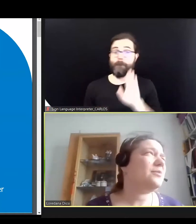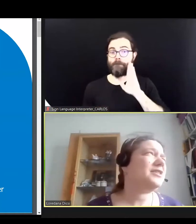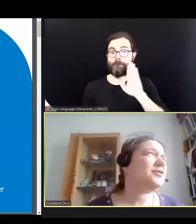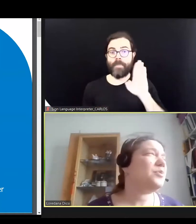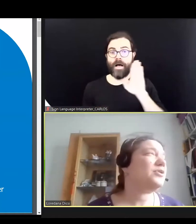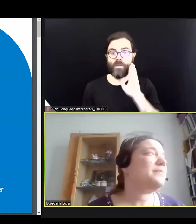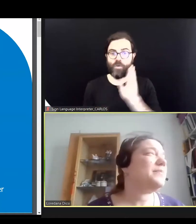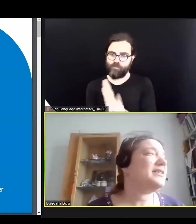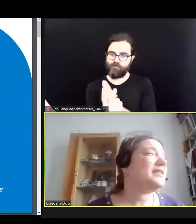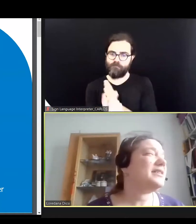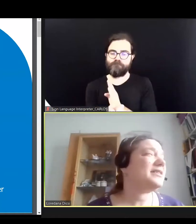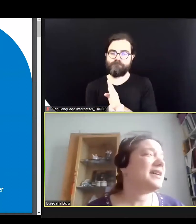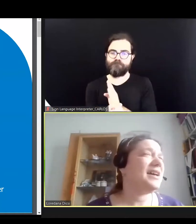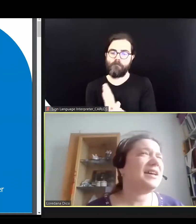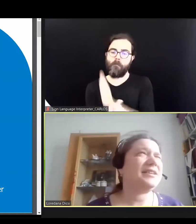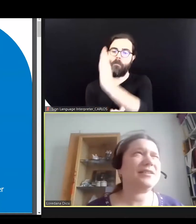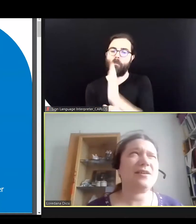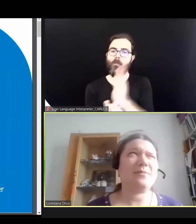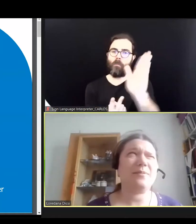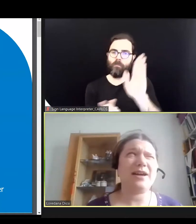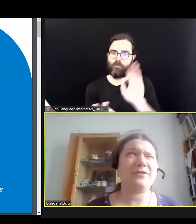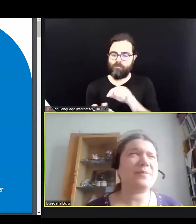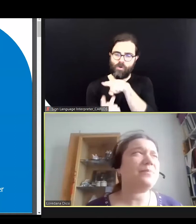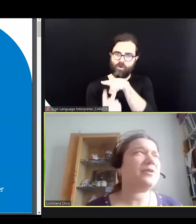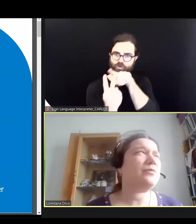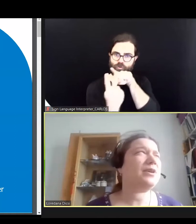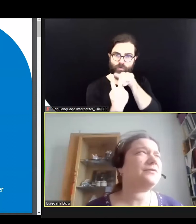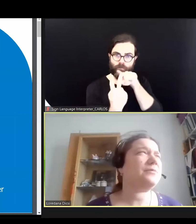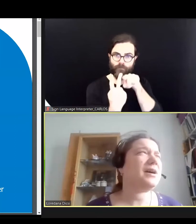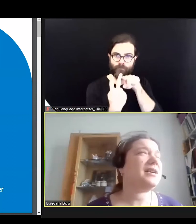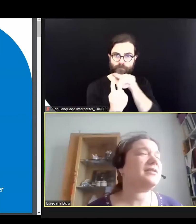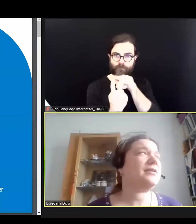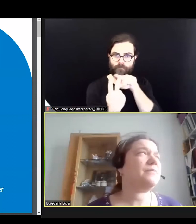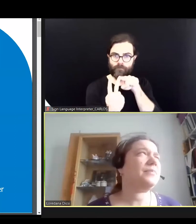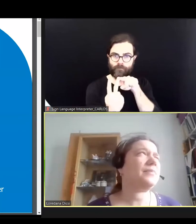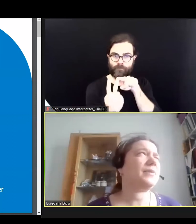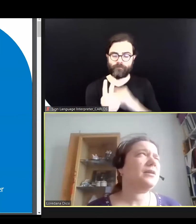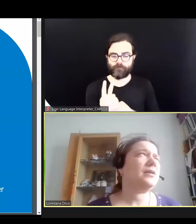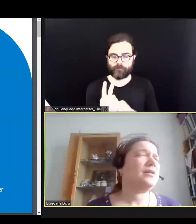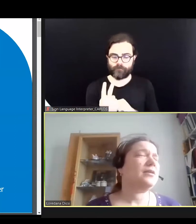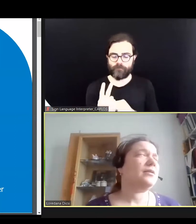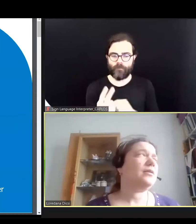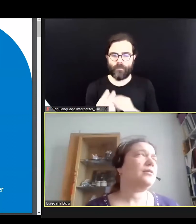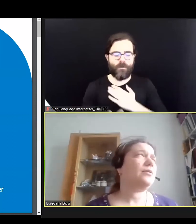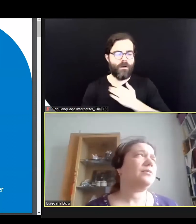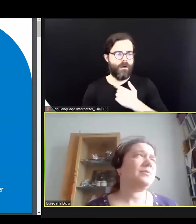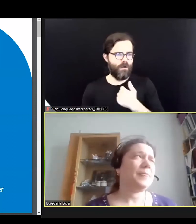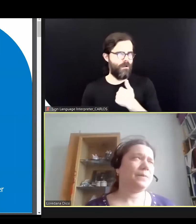There were two possibilities, and I remember one of my